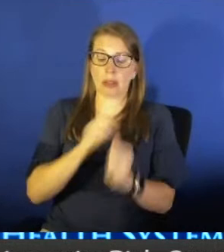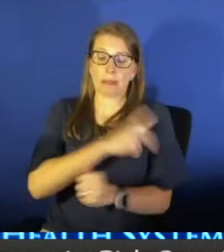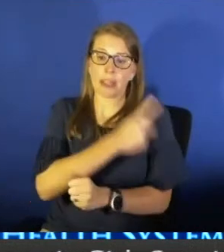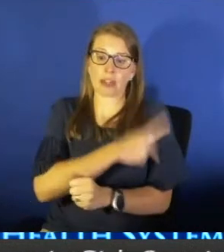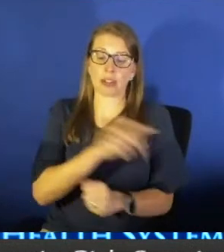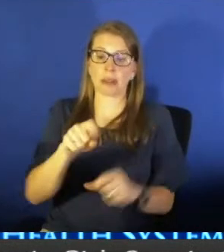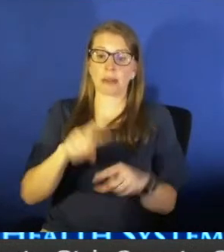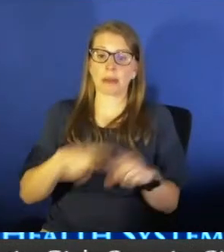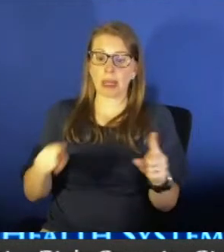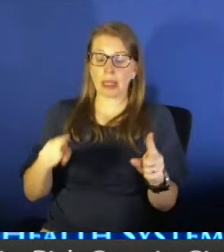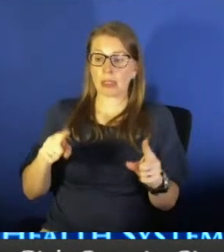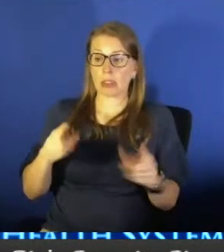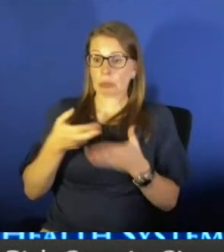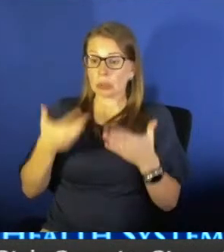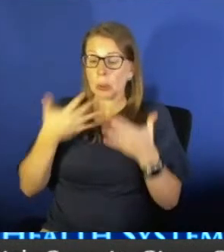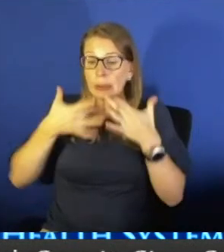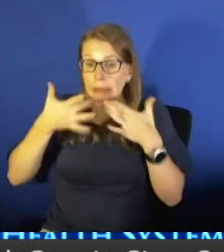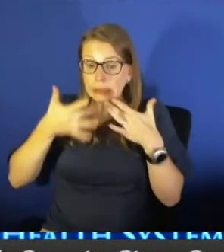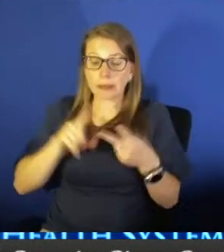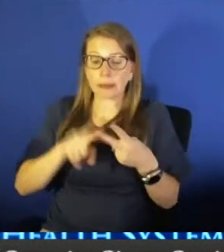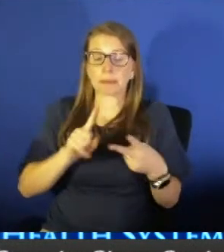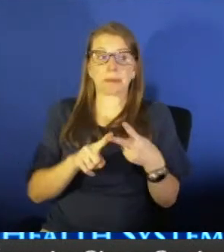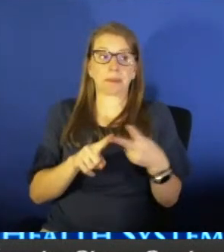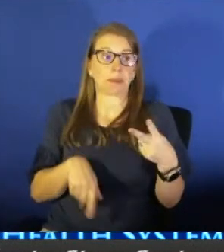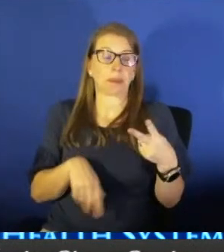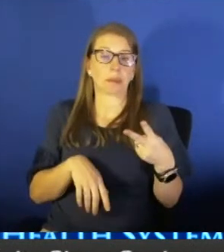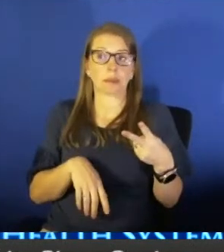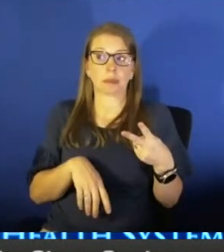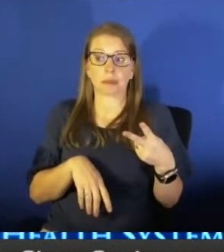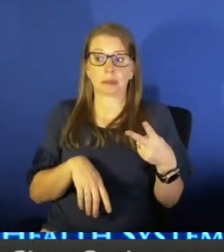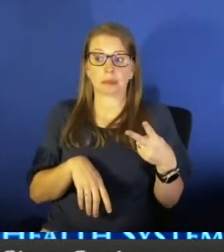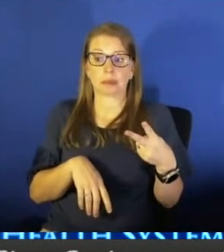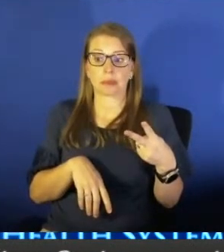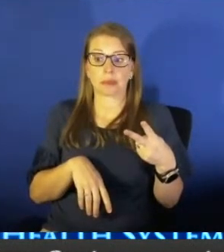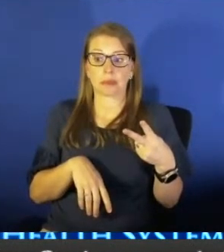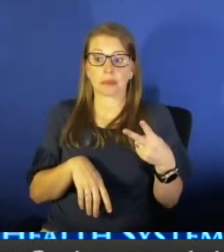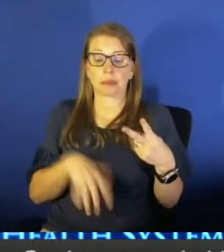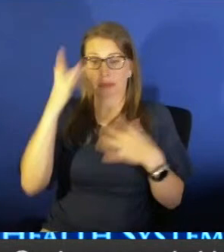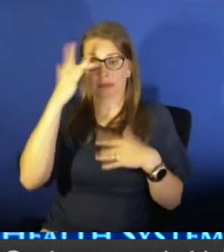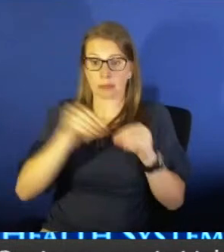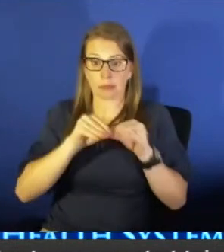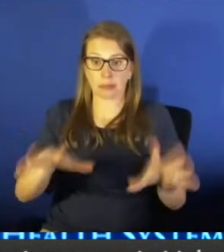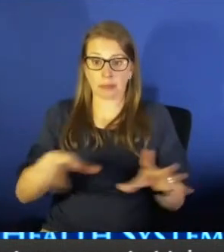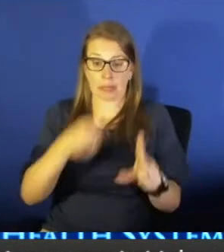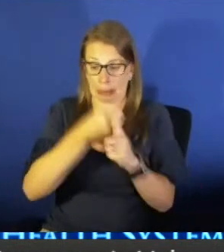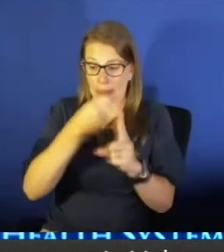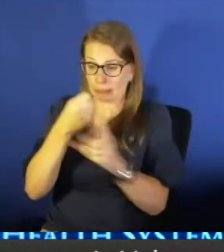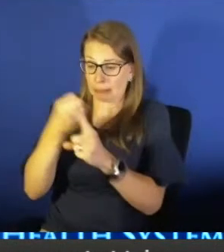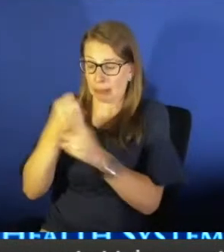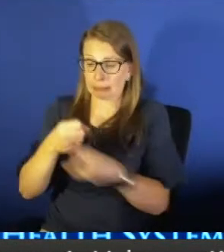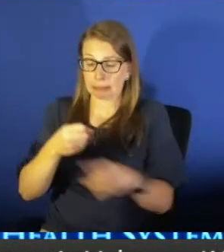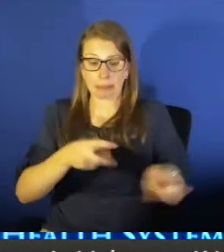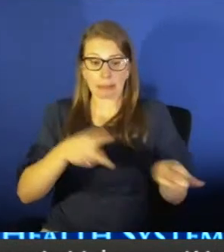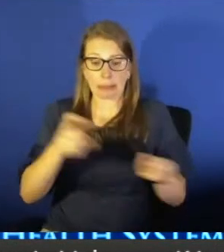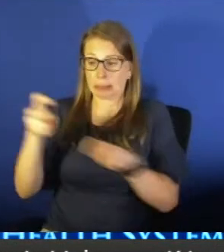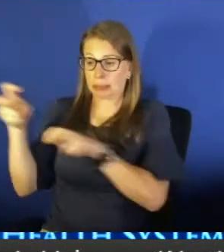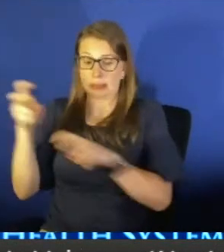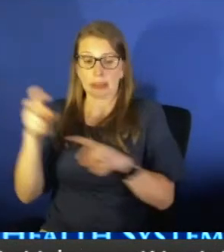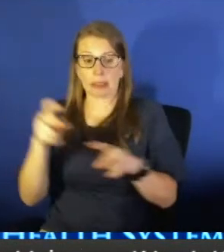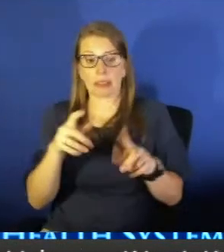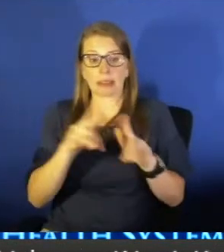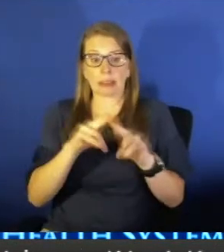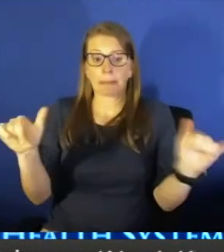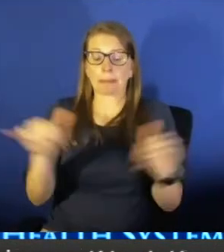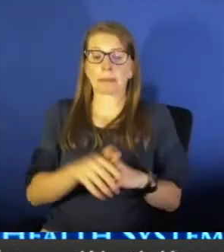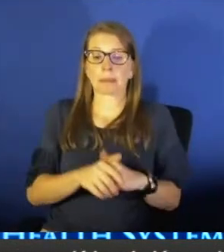scarcity of resources and the surge hitting with so many patients at the same time, and making decisions, quite